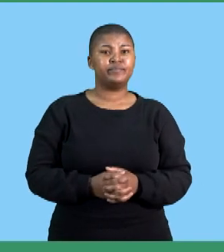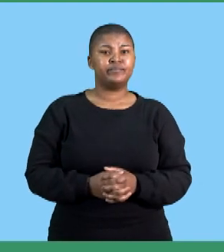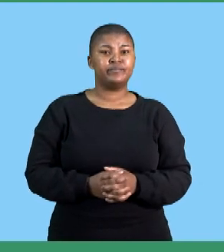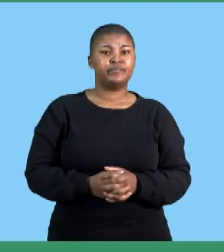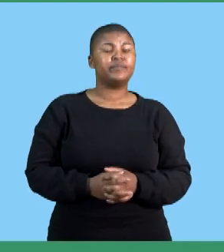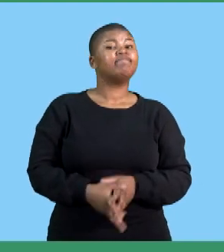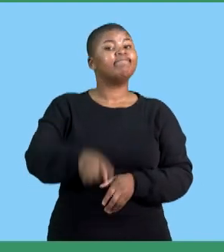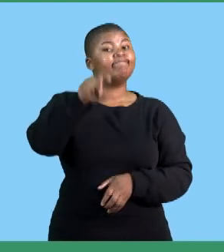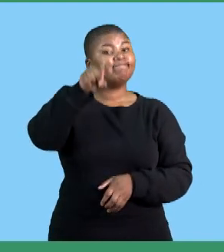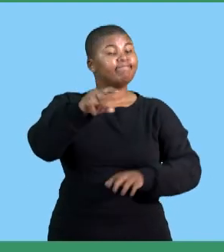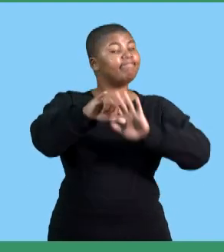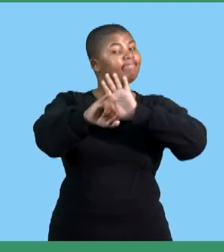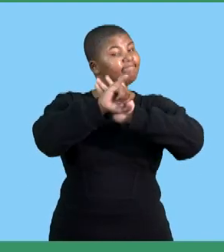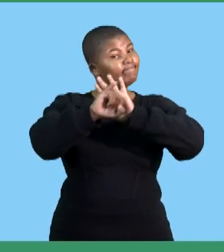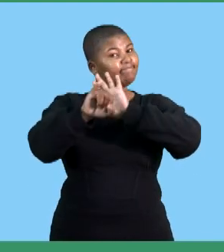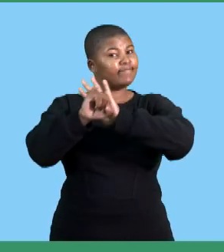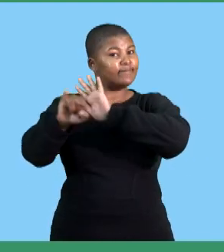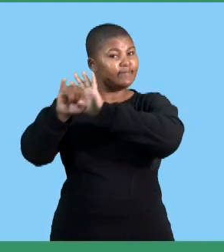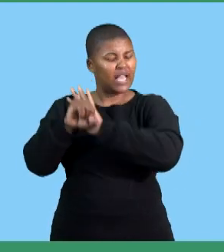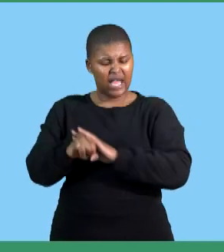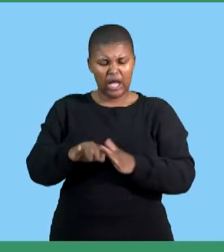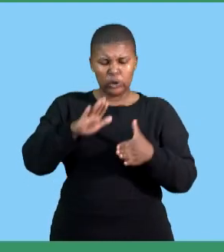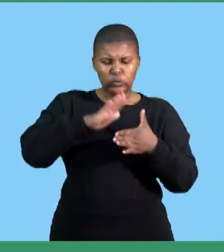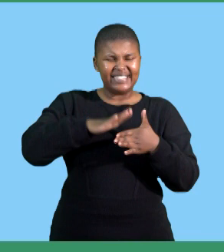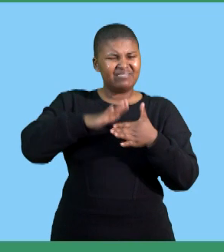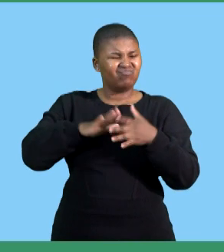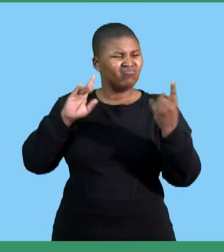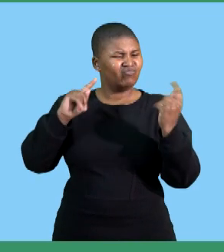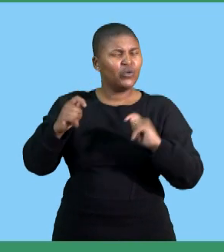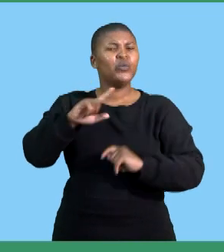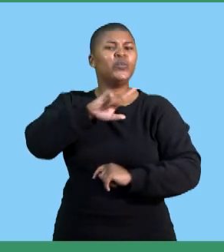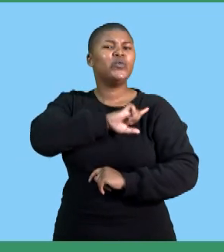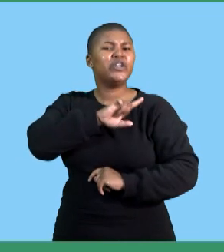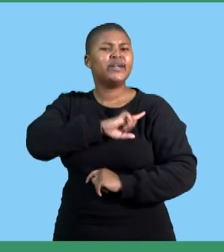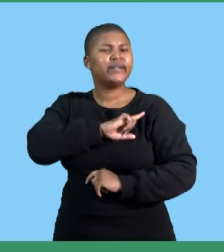to identify the causes of change.